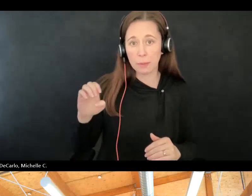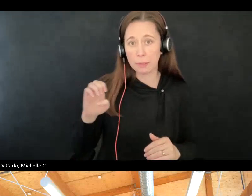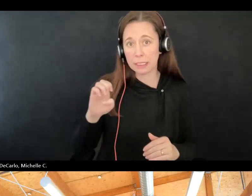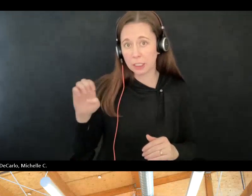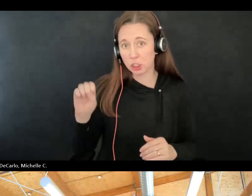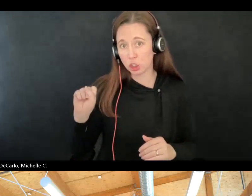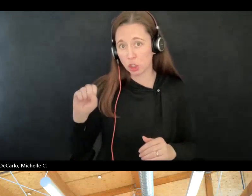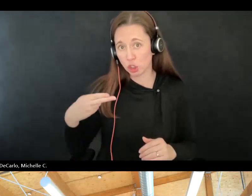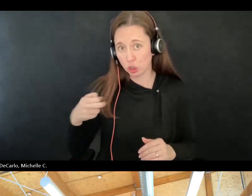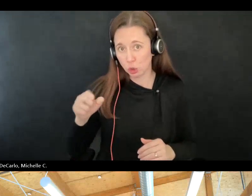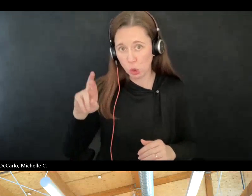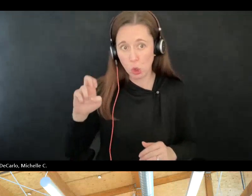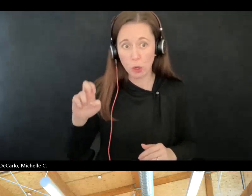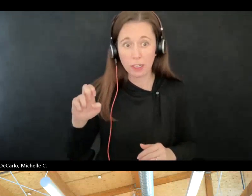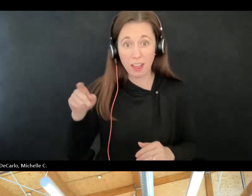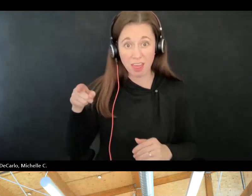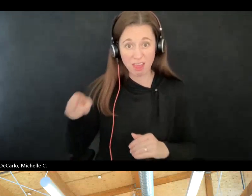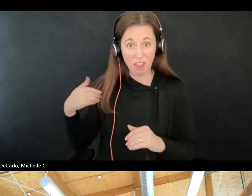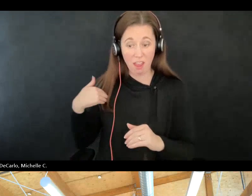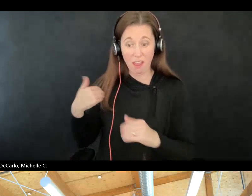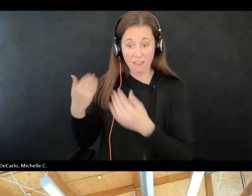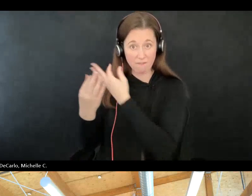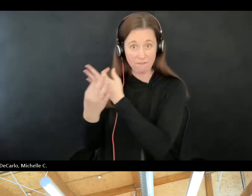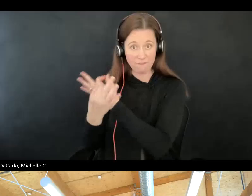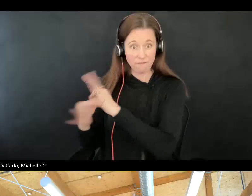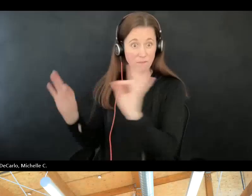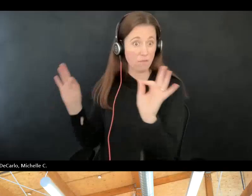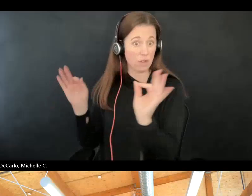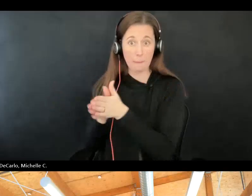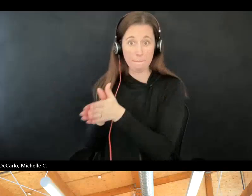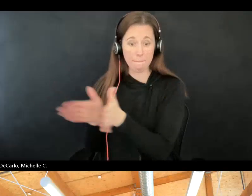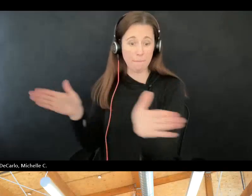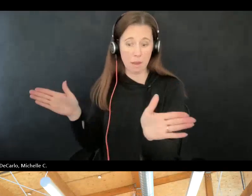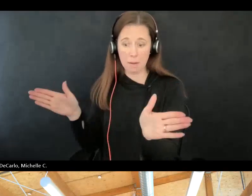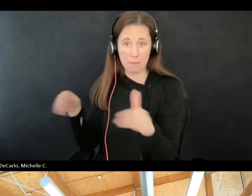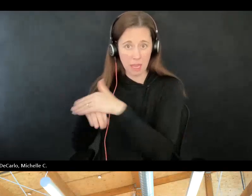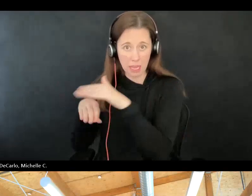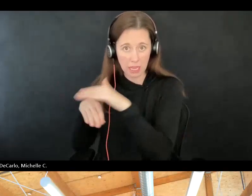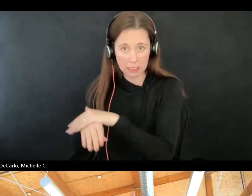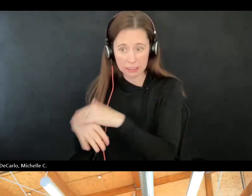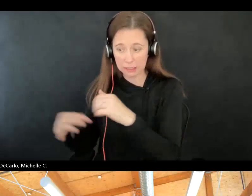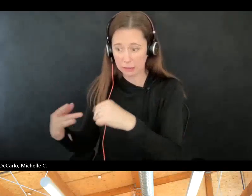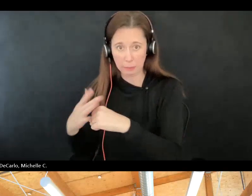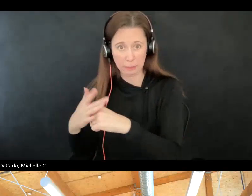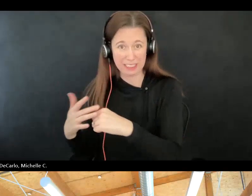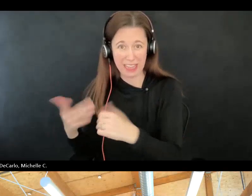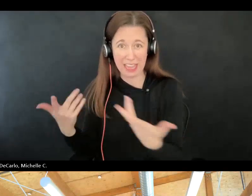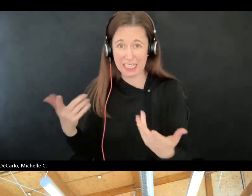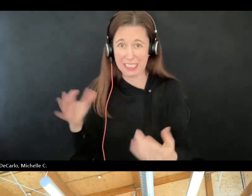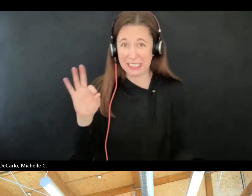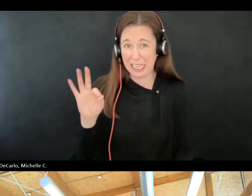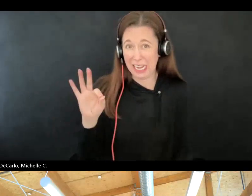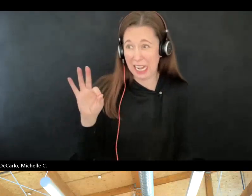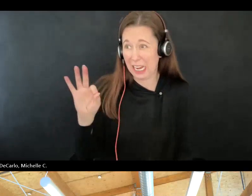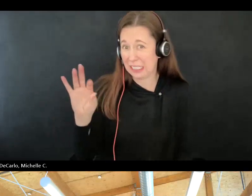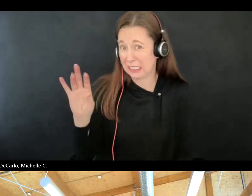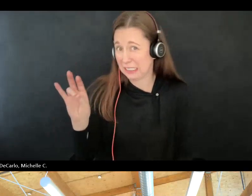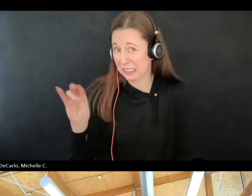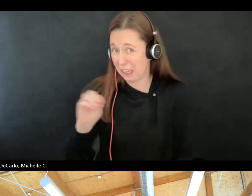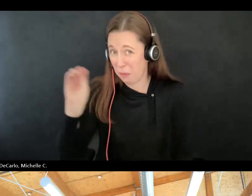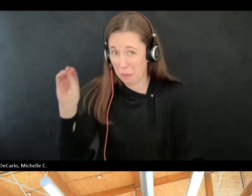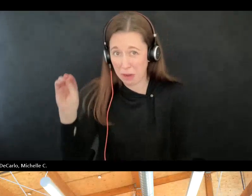a free public access beach. Something crazy like 97% of waterfront property along